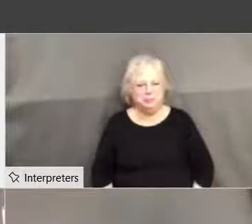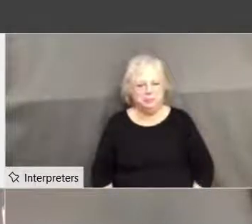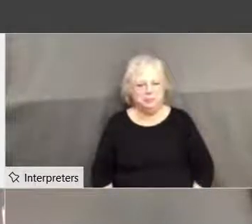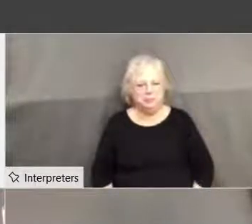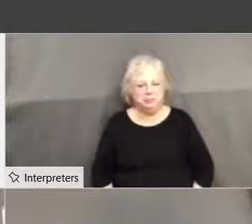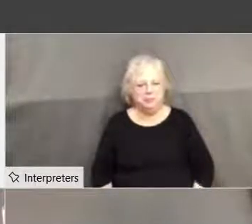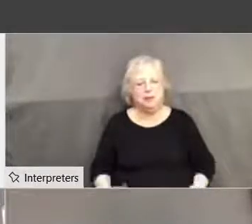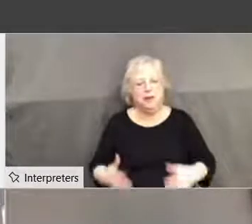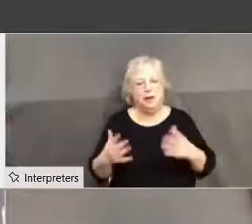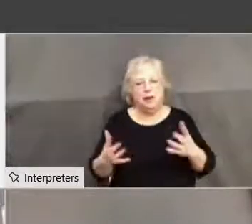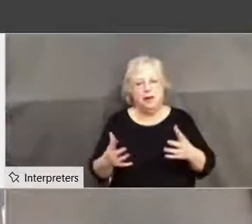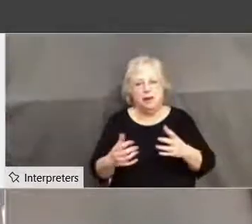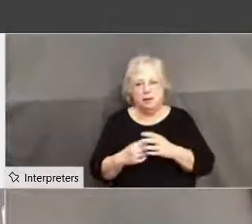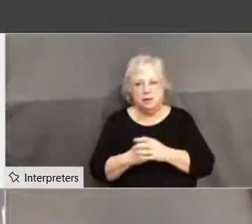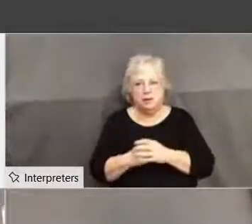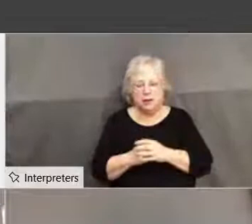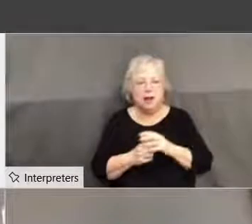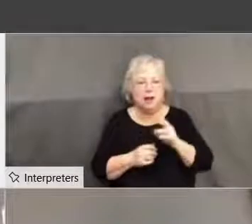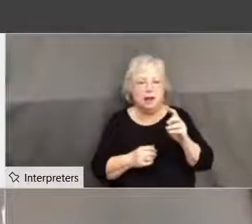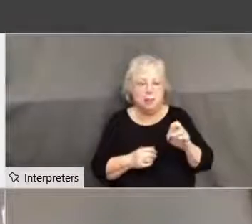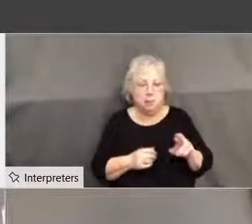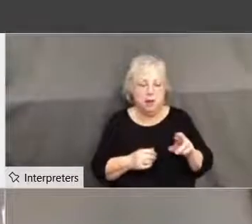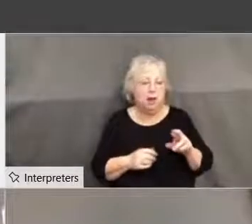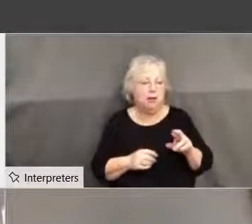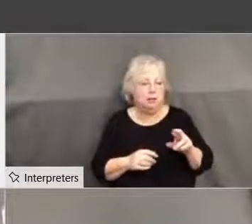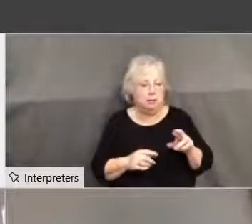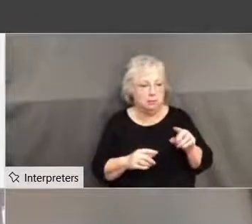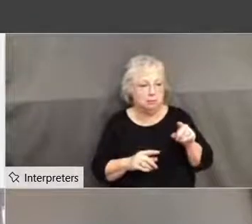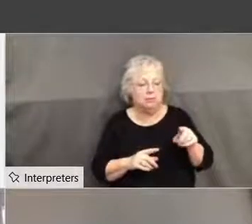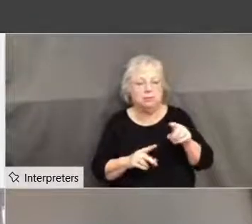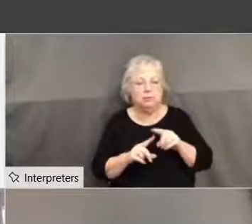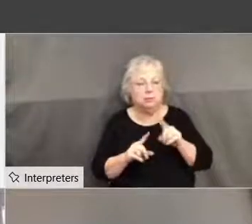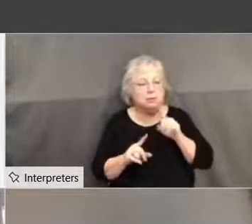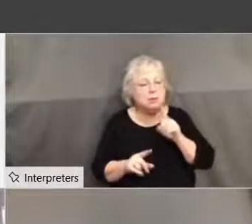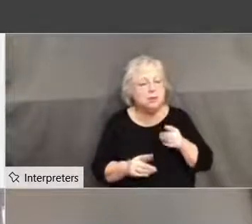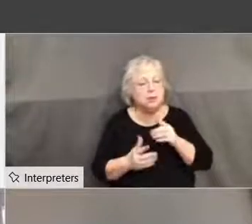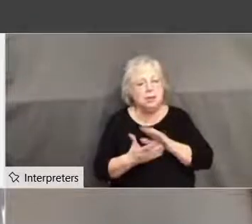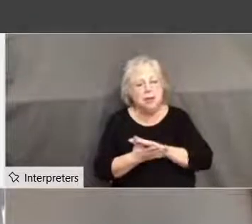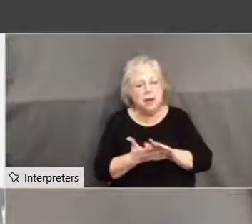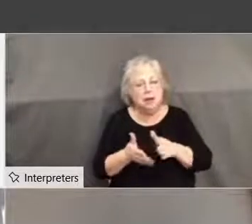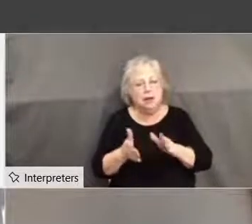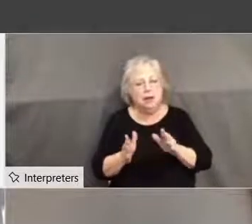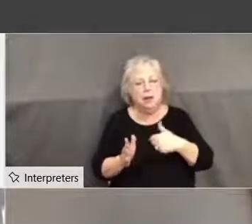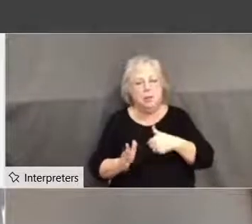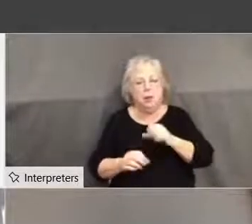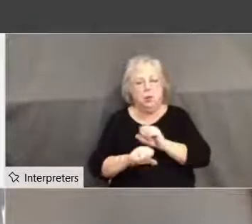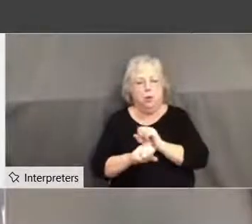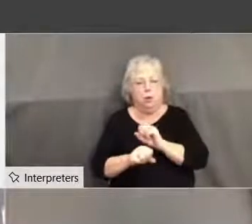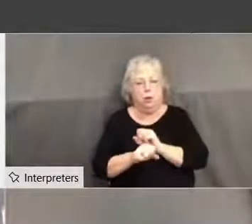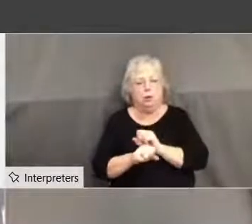the mayor was very nice to let me work during the